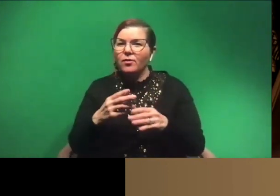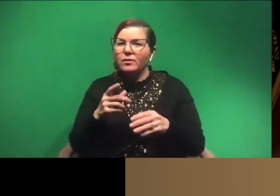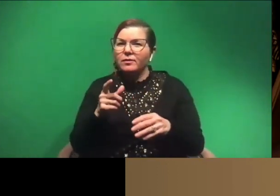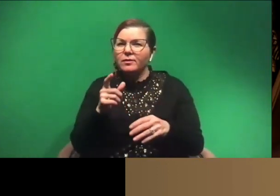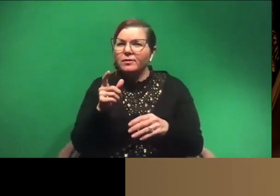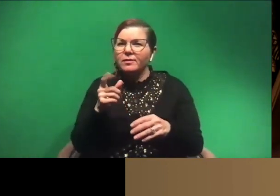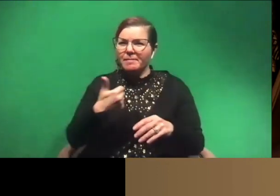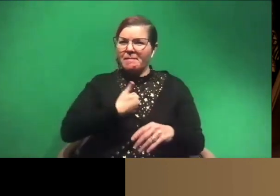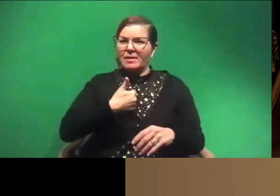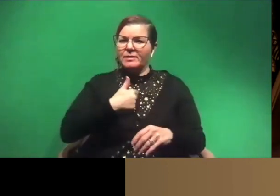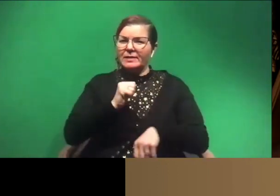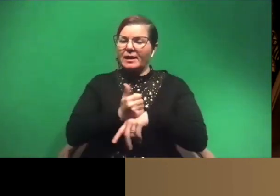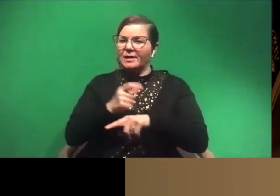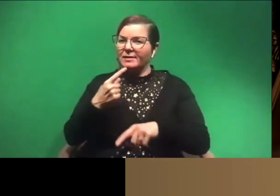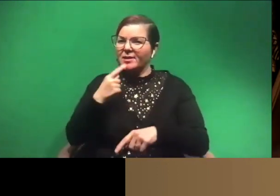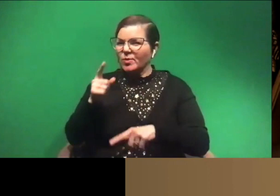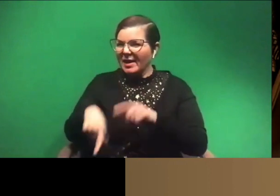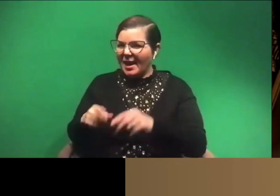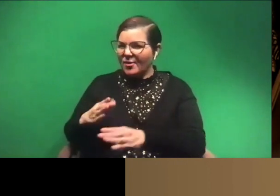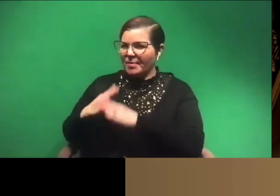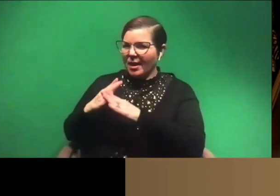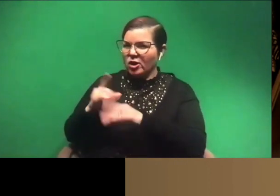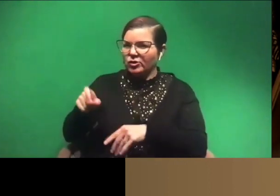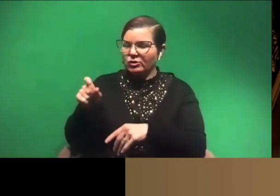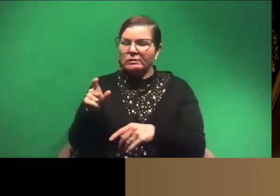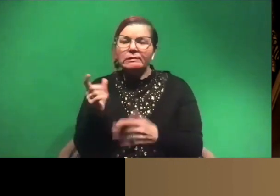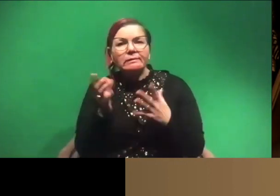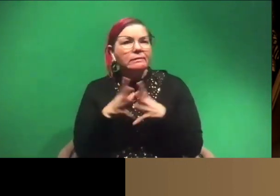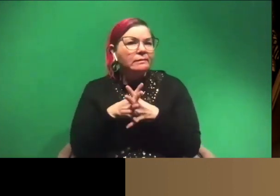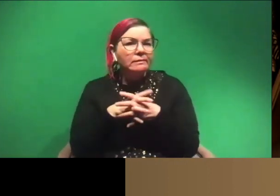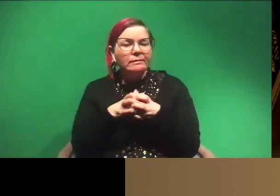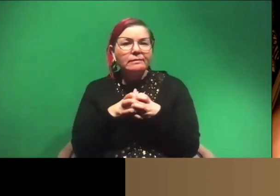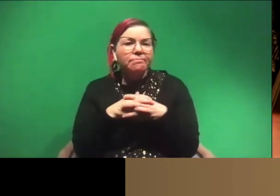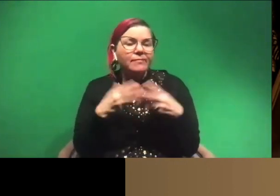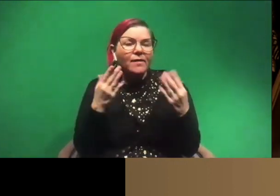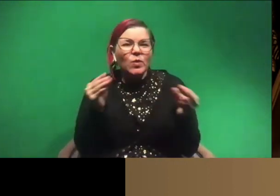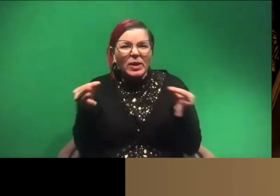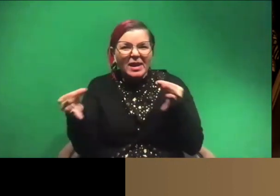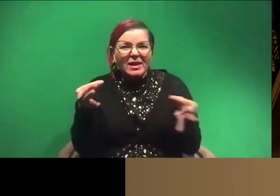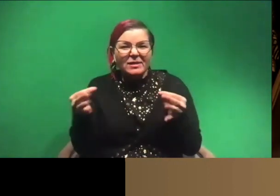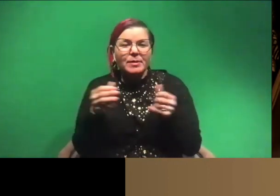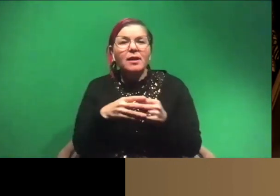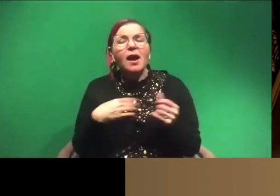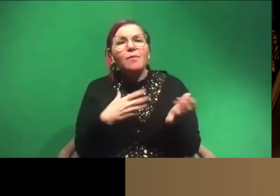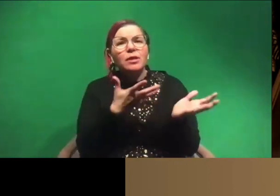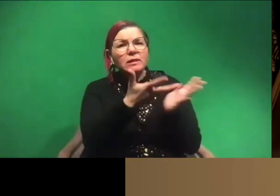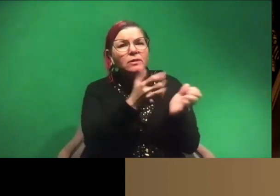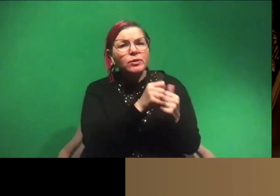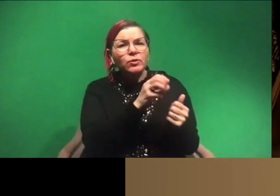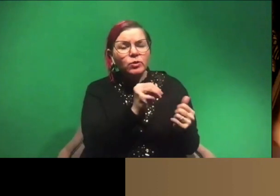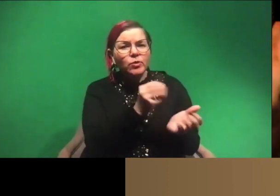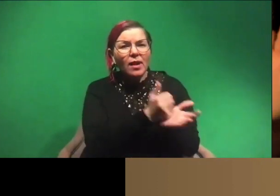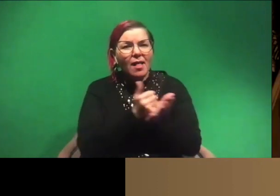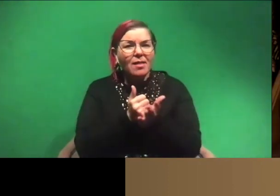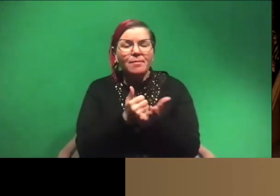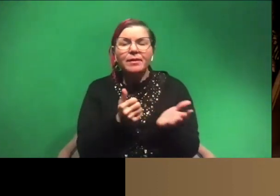our settings say that you can't. So I wish I had an explanation there. We're talking with Zoom to make it better, but this is where we are.